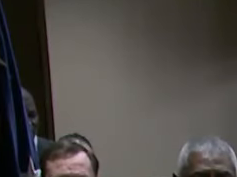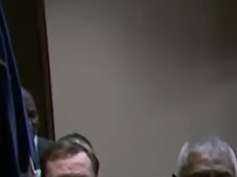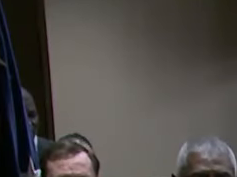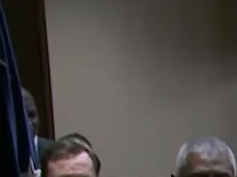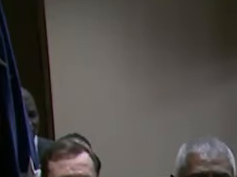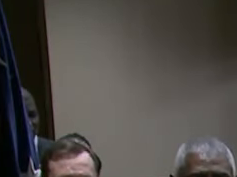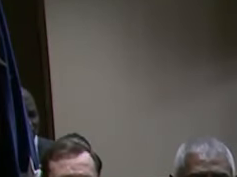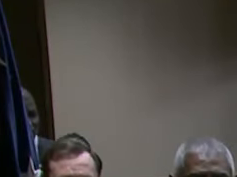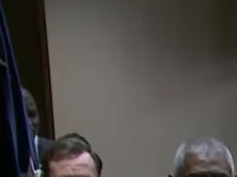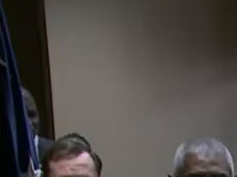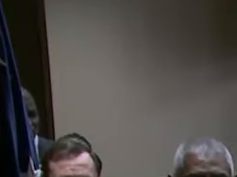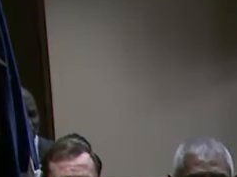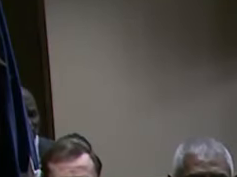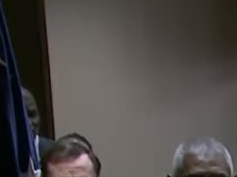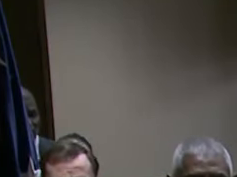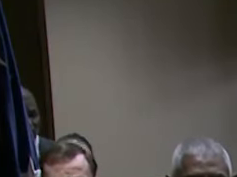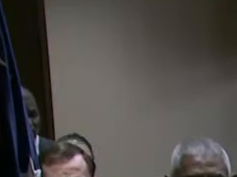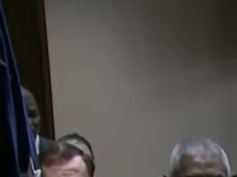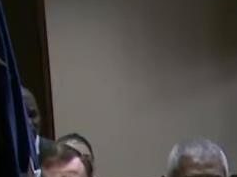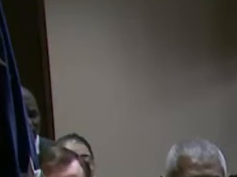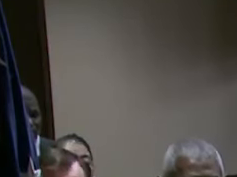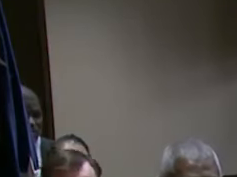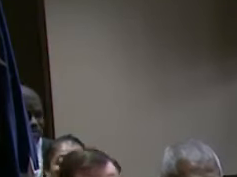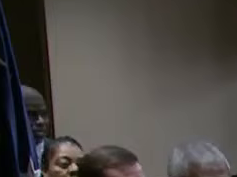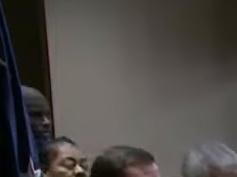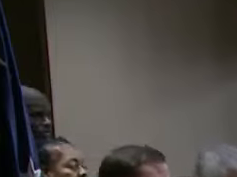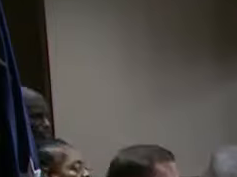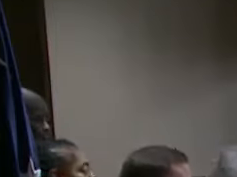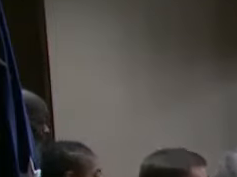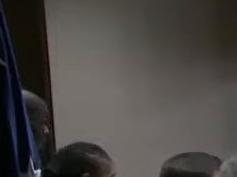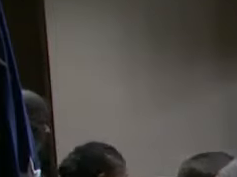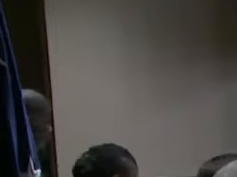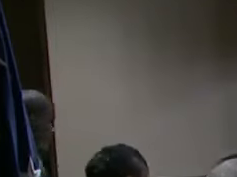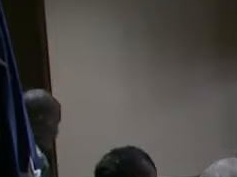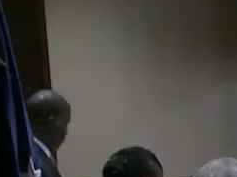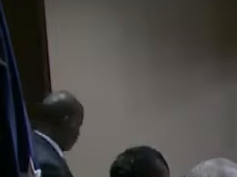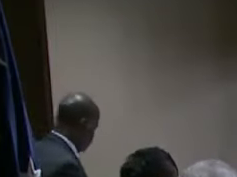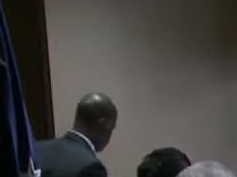under God, indivisible, liberty, and justice for all.